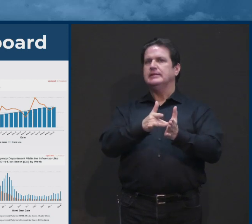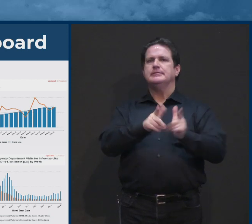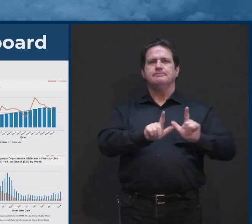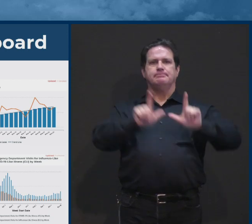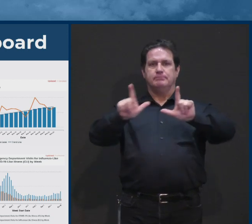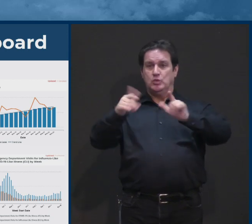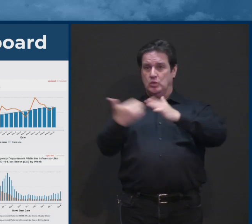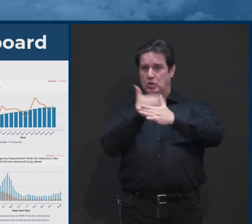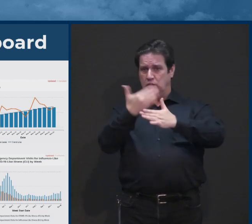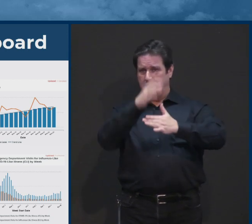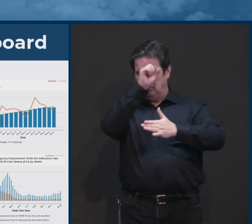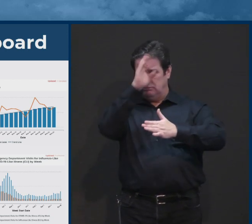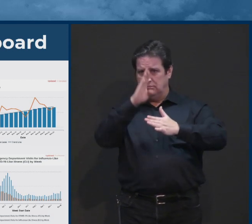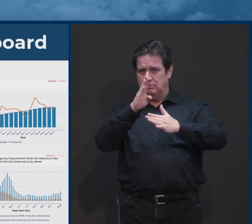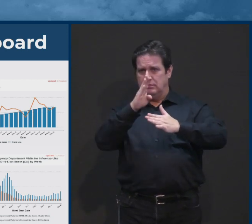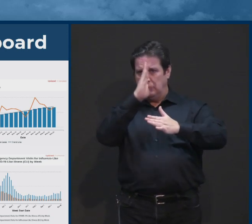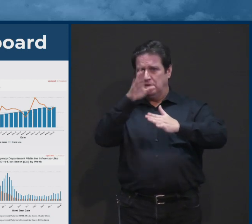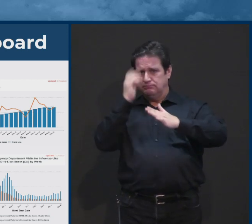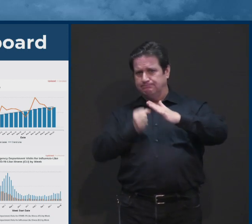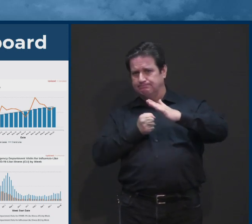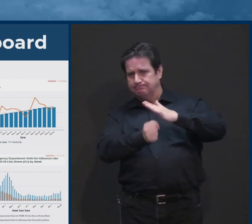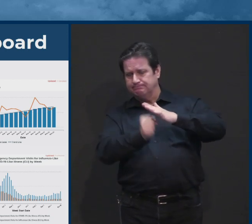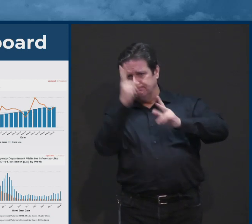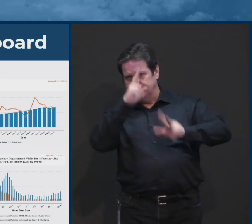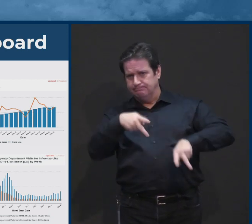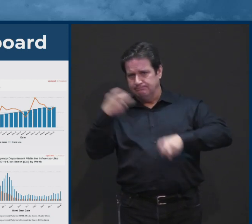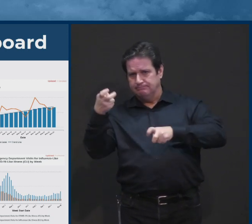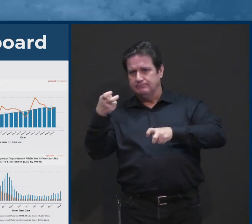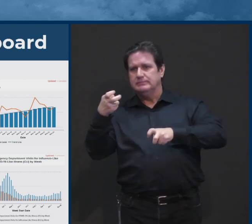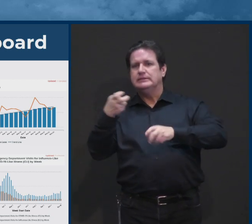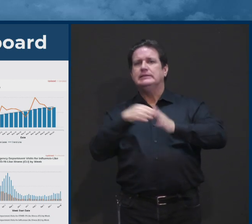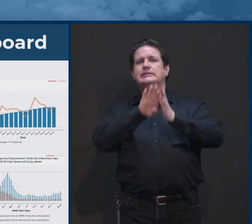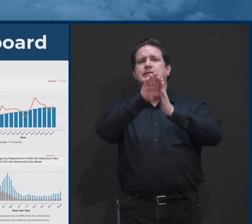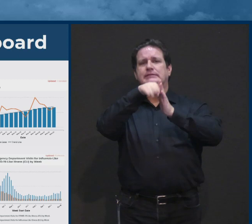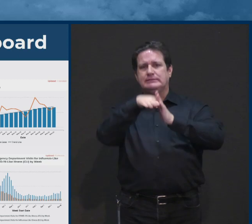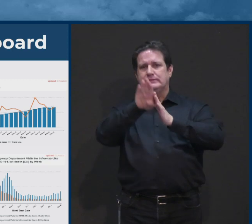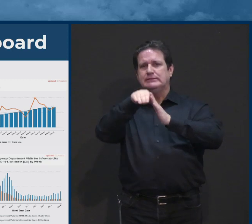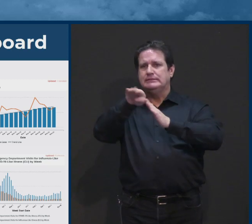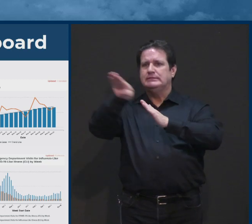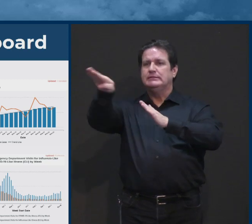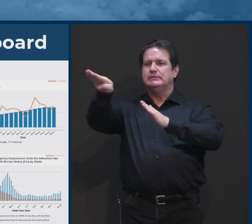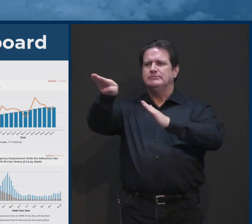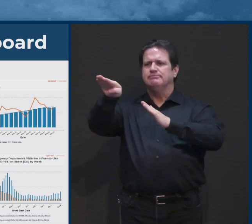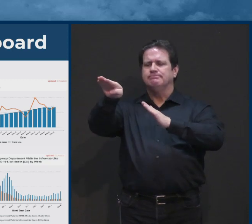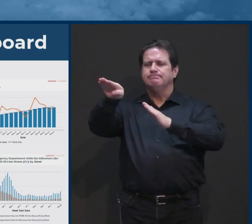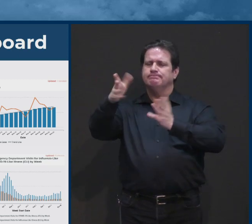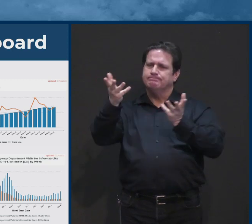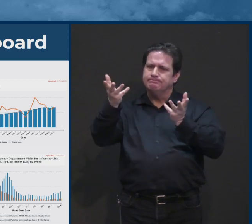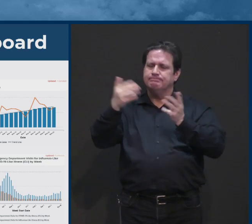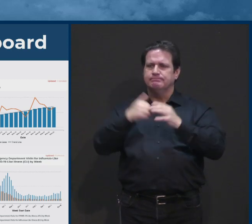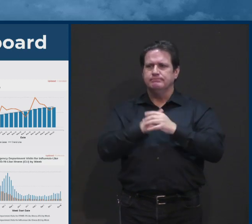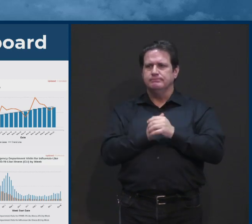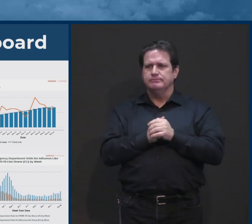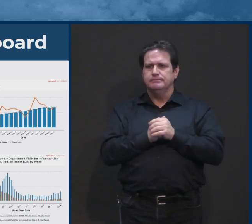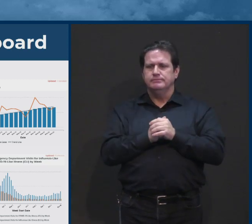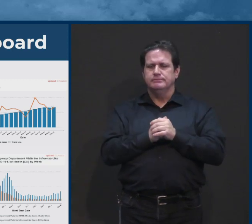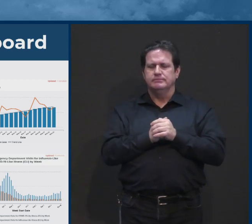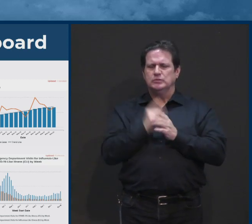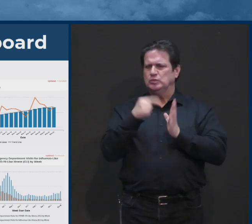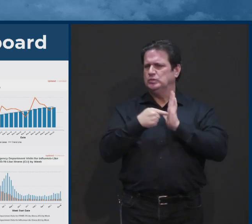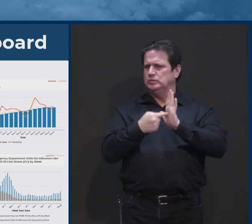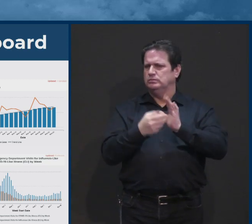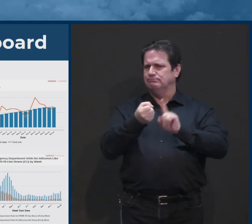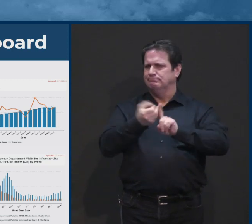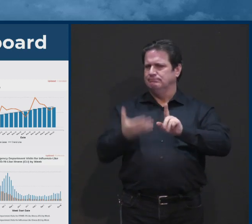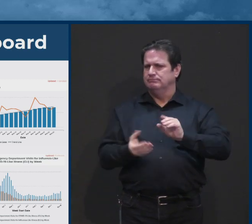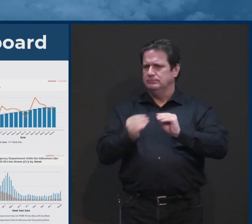new hospitalizations on a day-to-day basis goes up and down. Not too instructive, although it will show you a little bit of